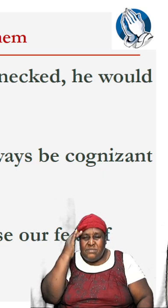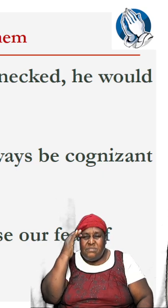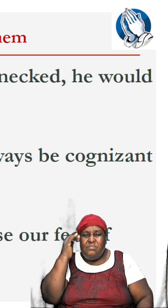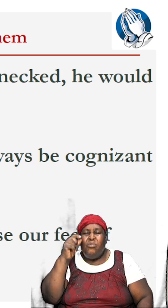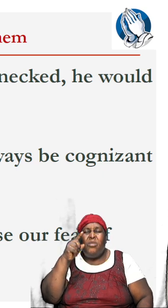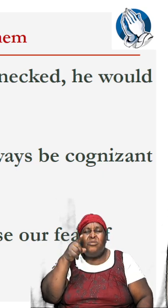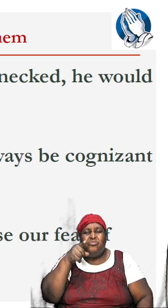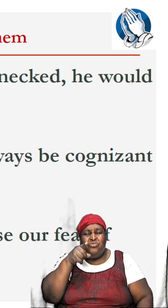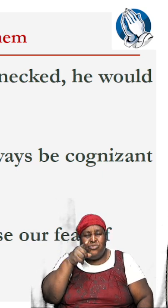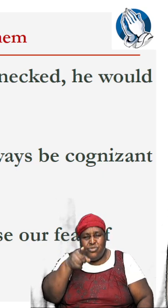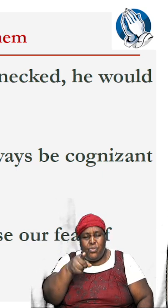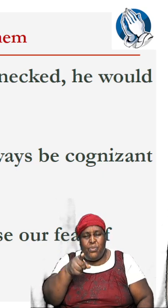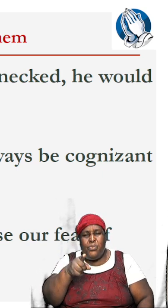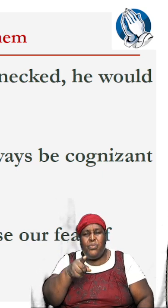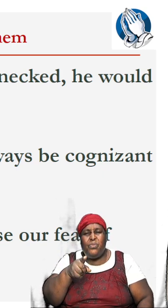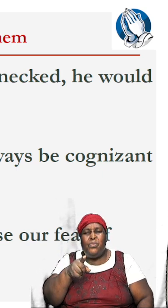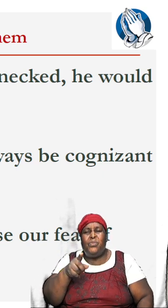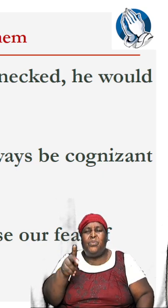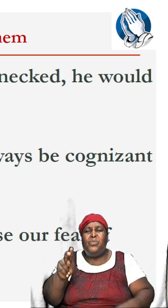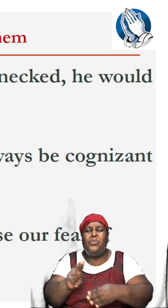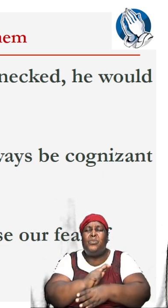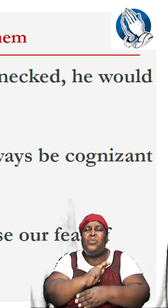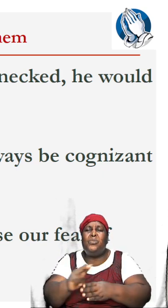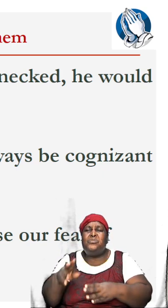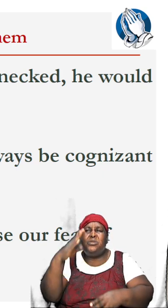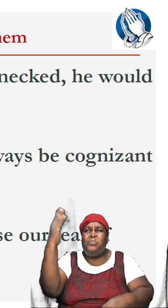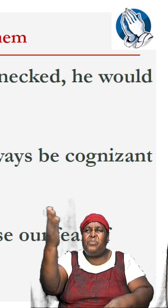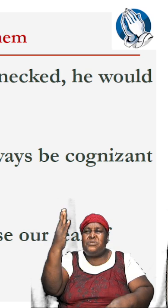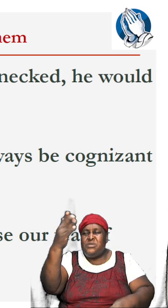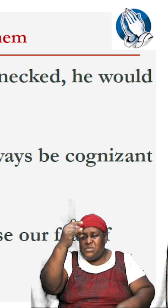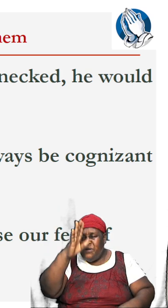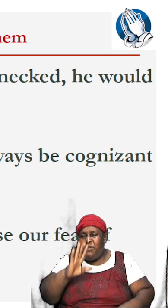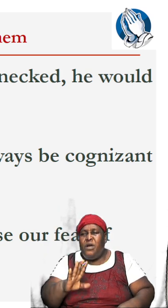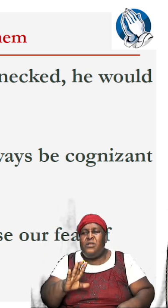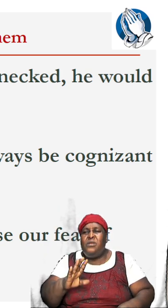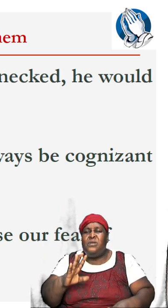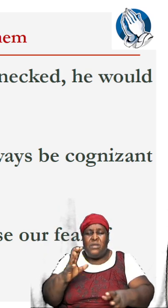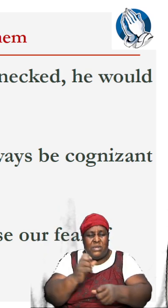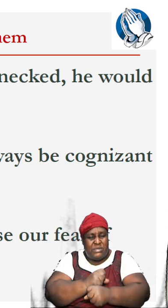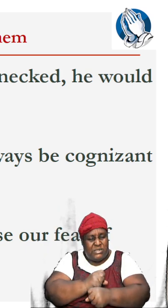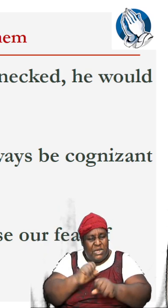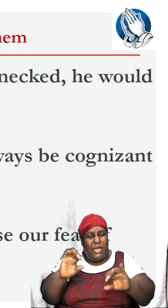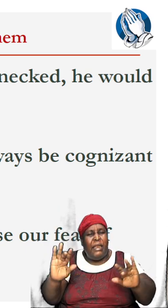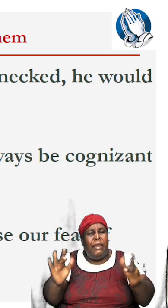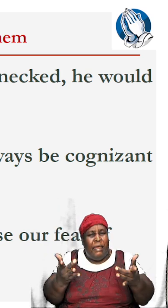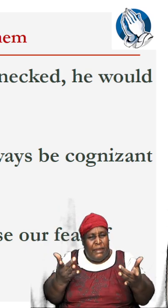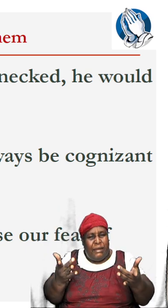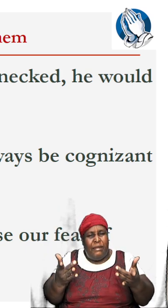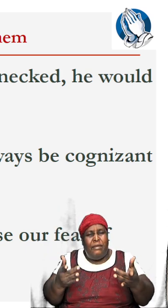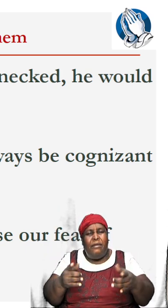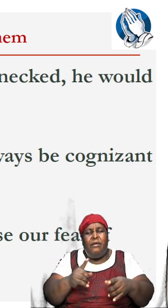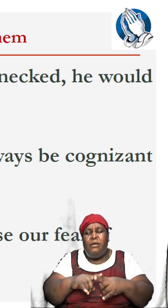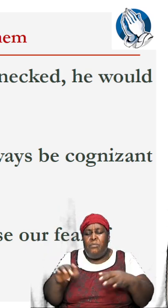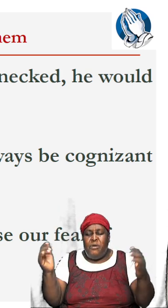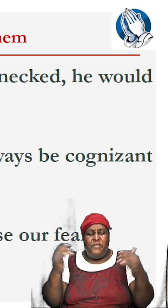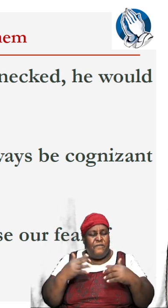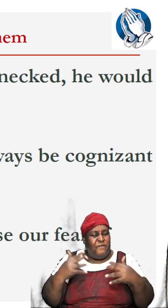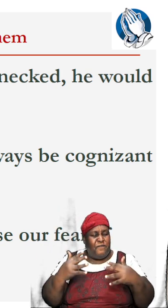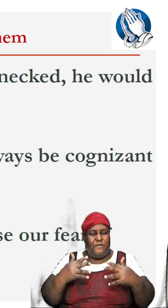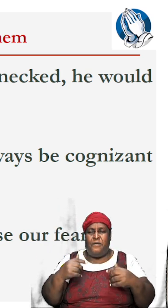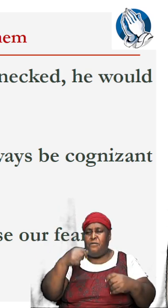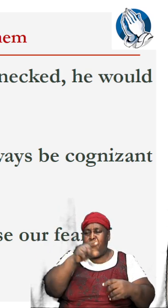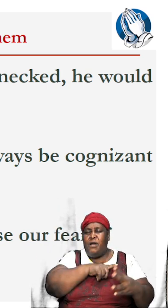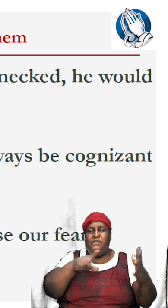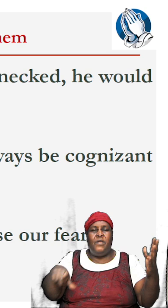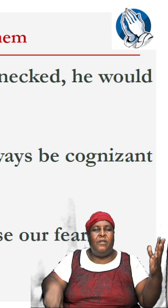so used to his presence that you take it for granted. But guess what? The fear of the Lord, the presence of the